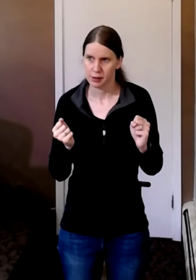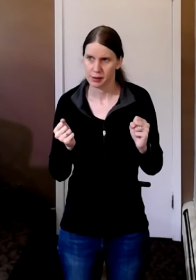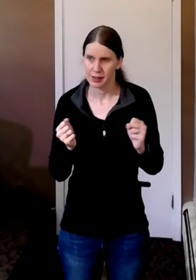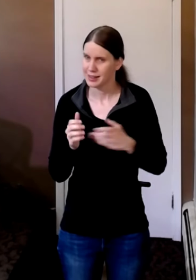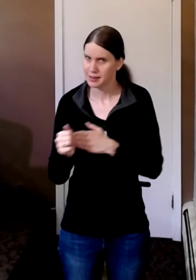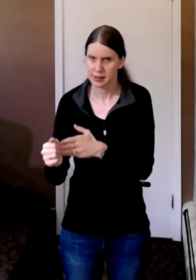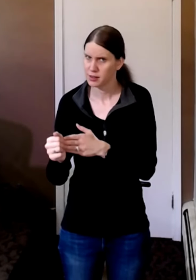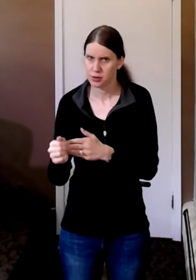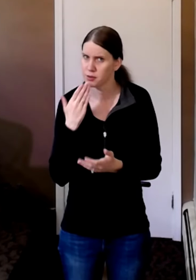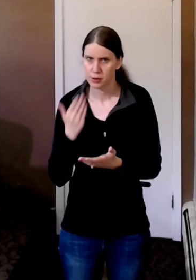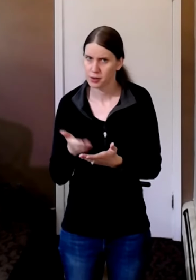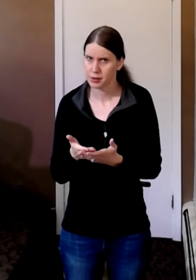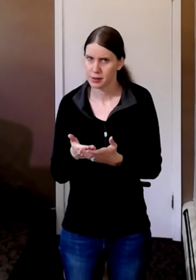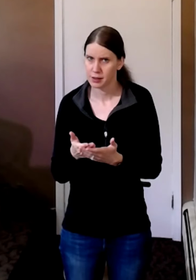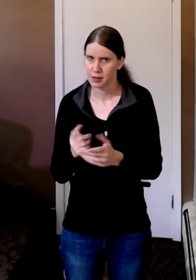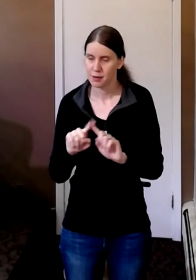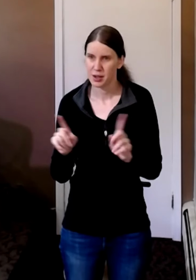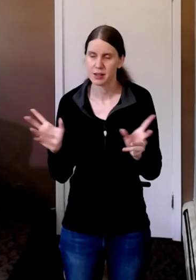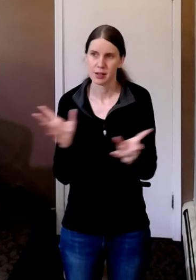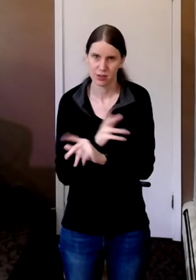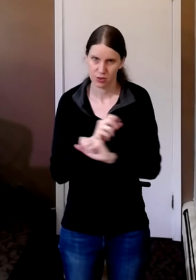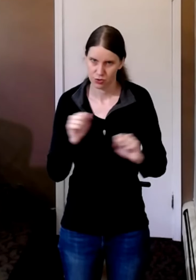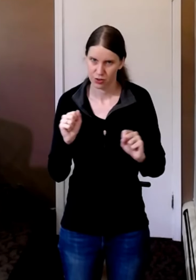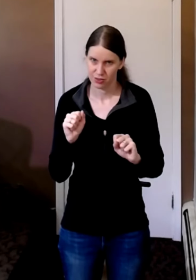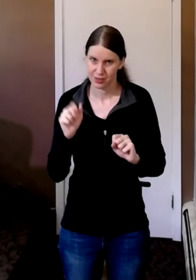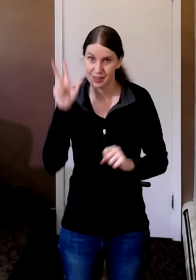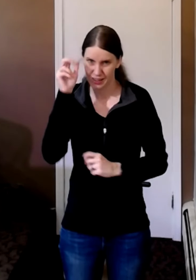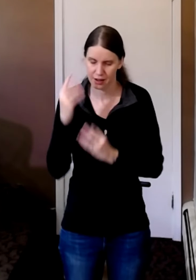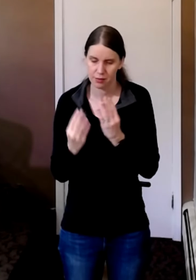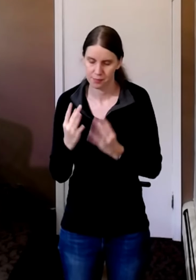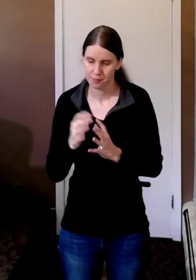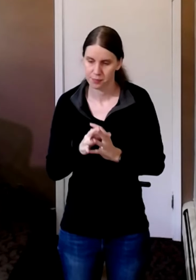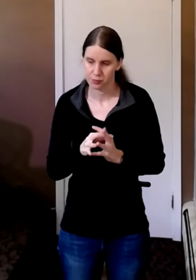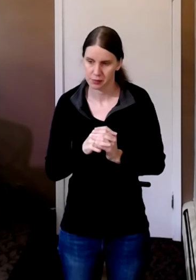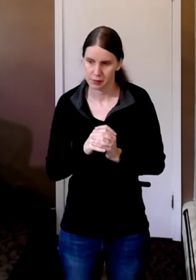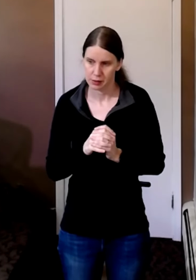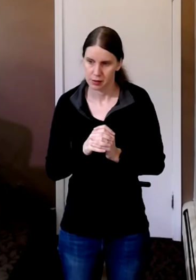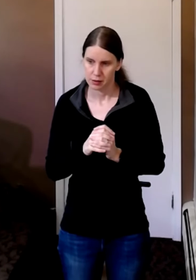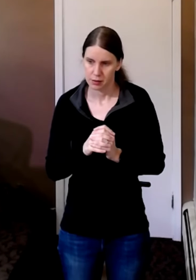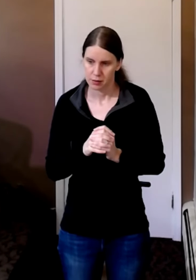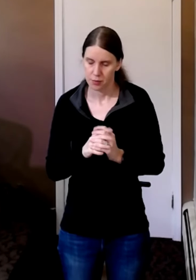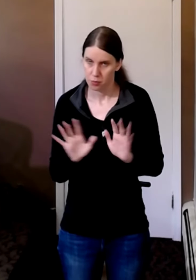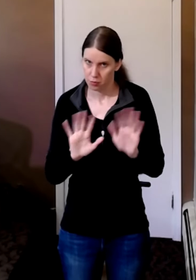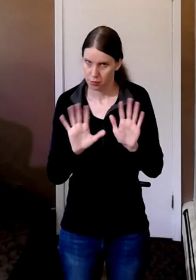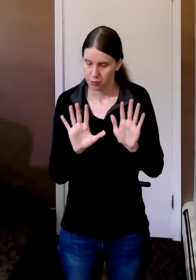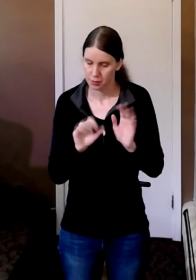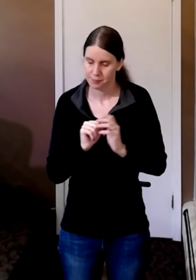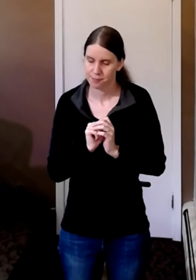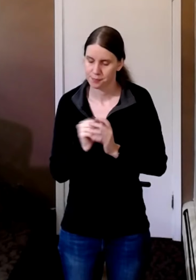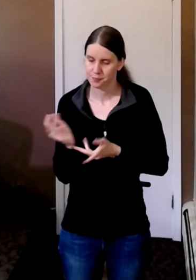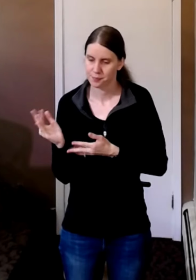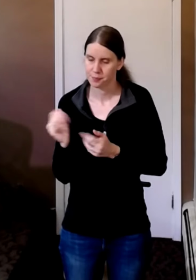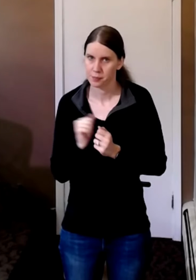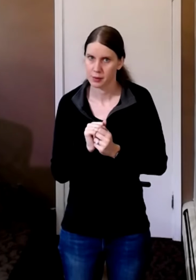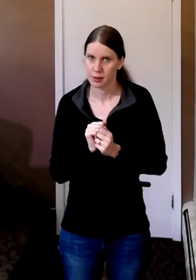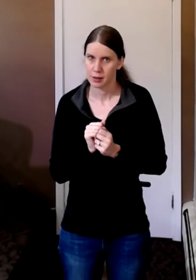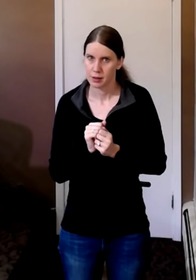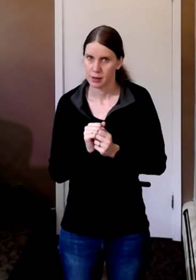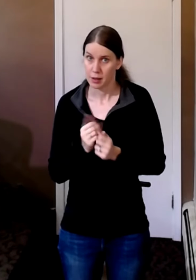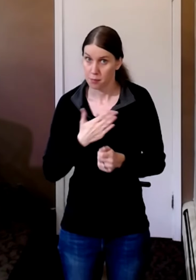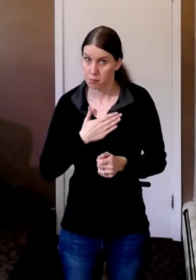term to good, but to destruction and hell even. But he says, wait a minute.